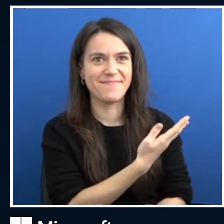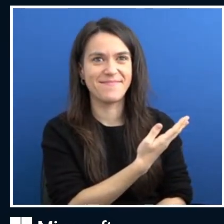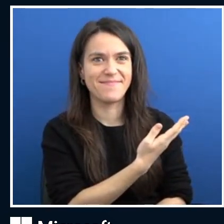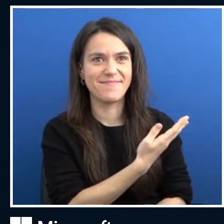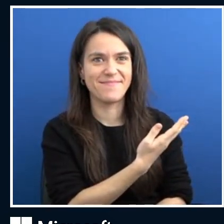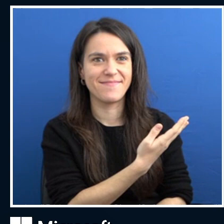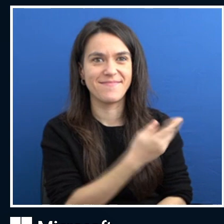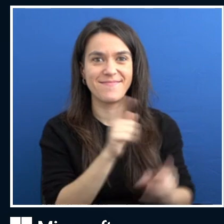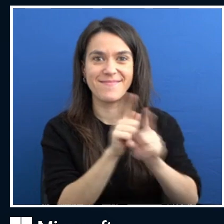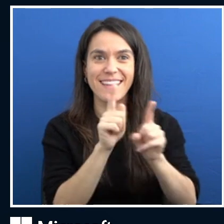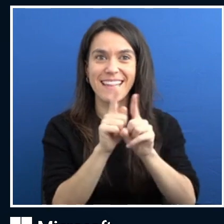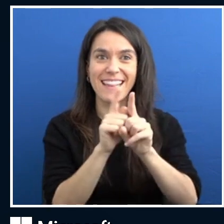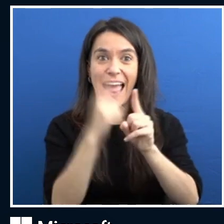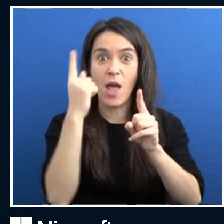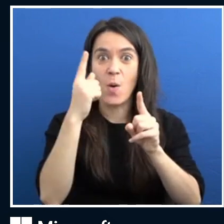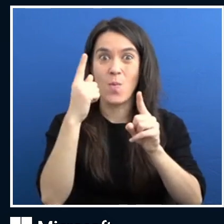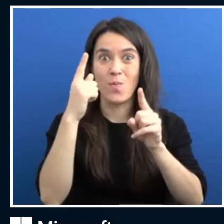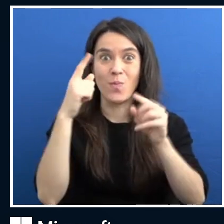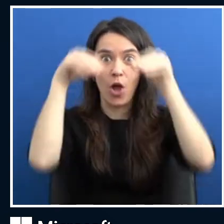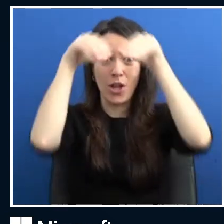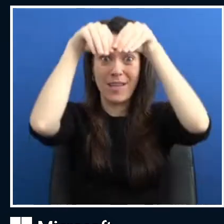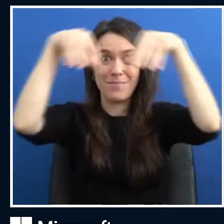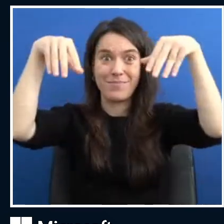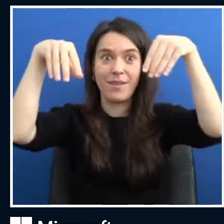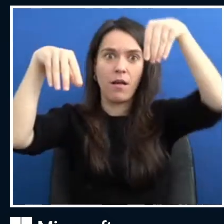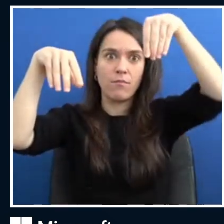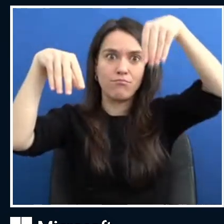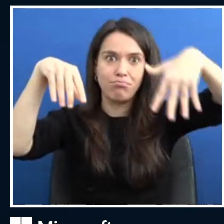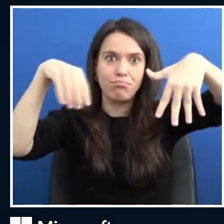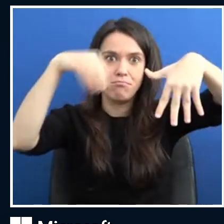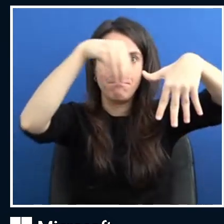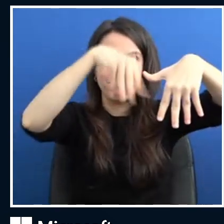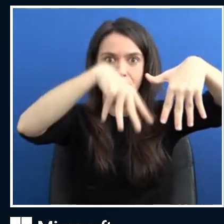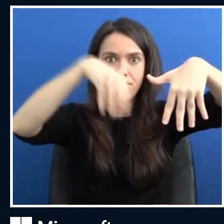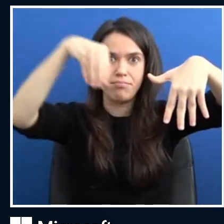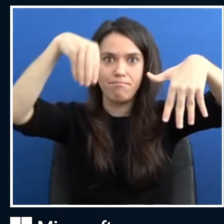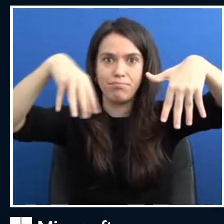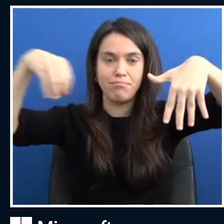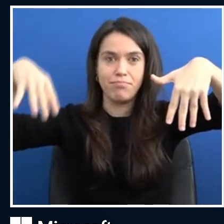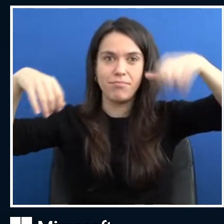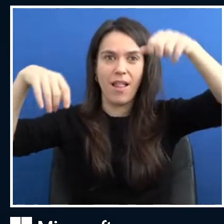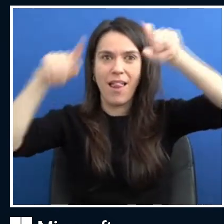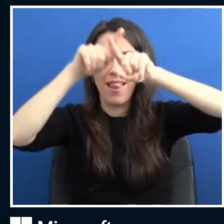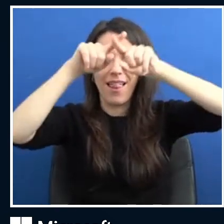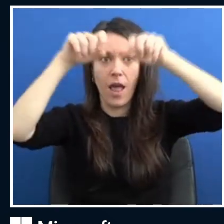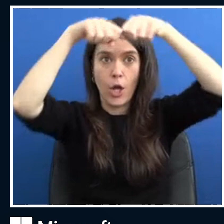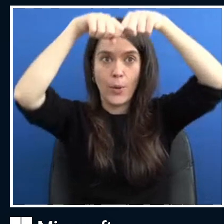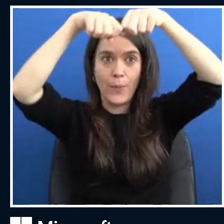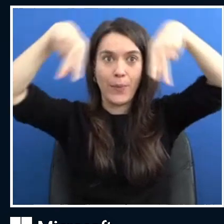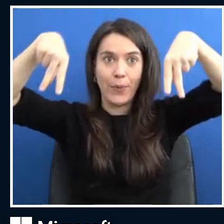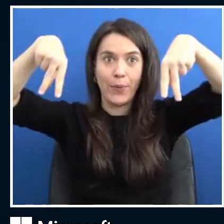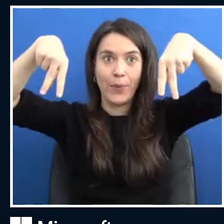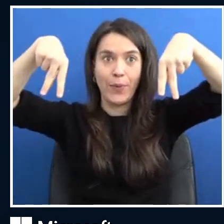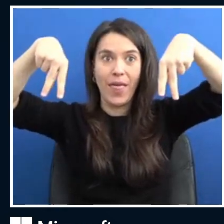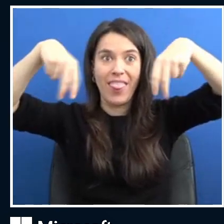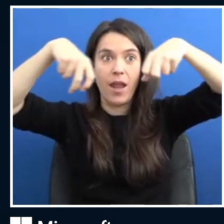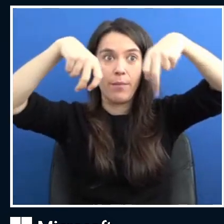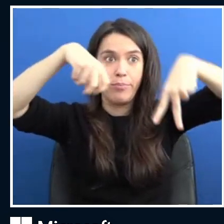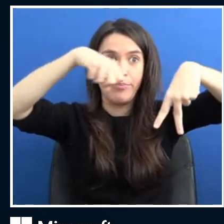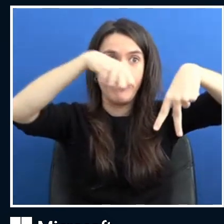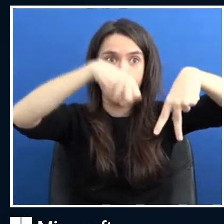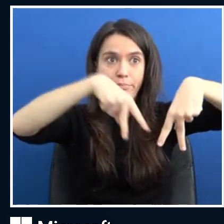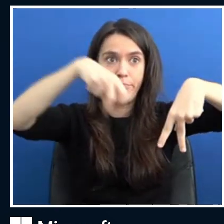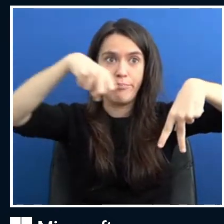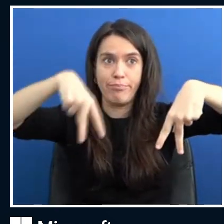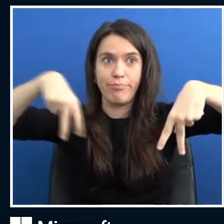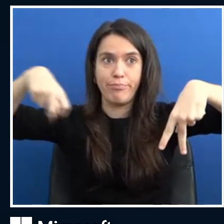trees. In this case, decision trees. So here, what happens is that suppose you have a huge